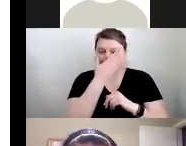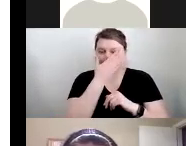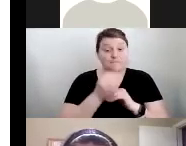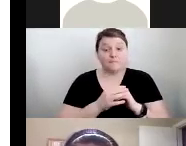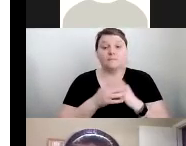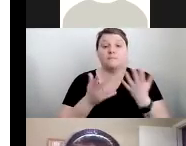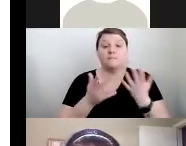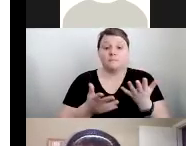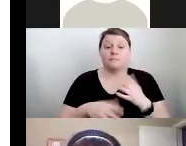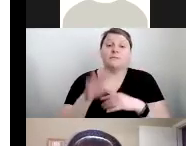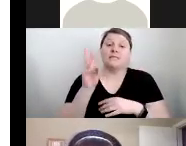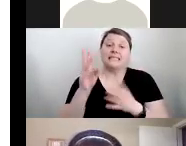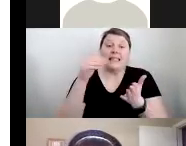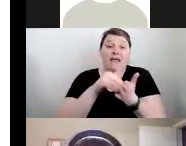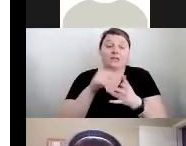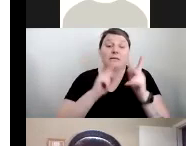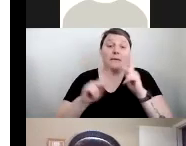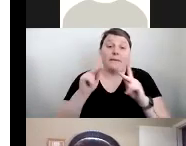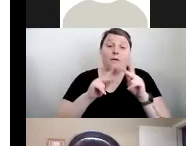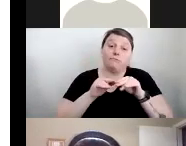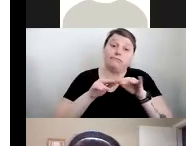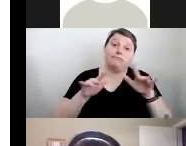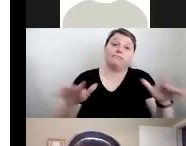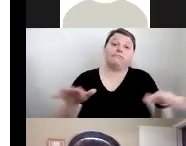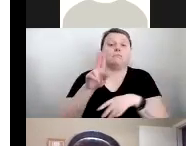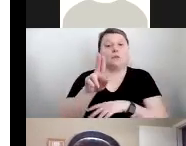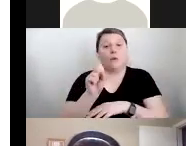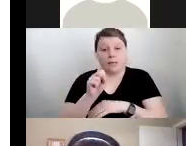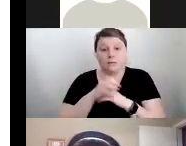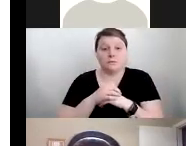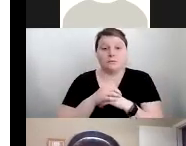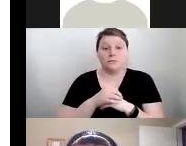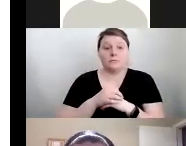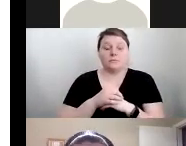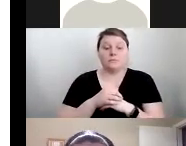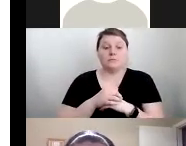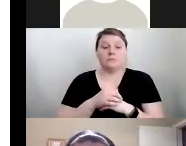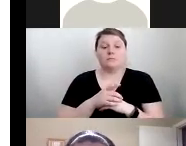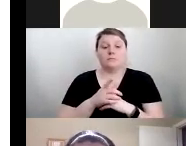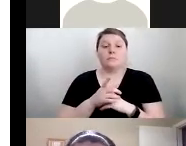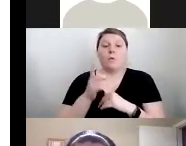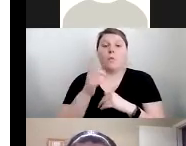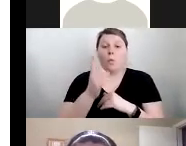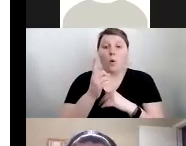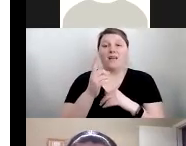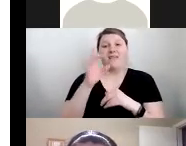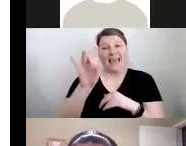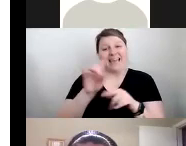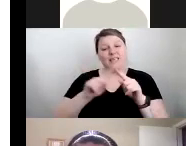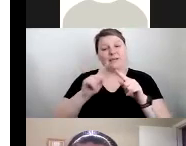So there's 6,000 of us scattered throughout the United States, and we're one of 8 uniform services.